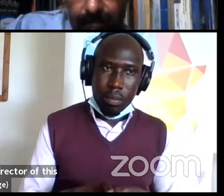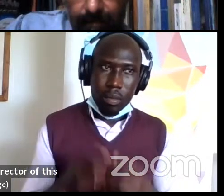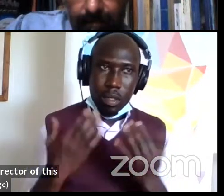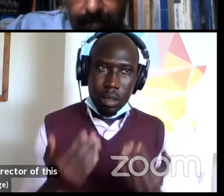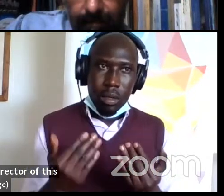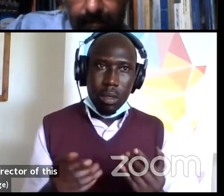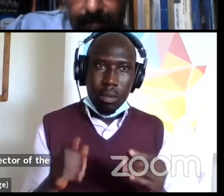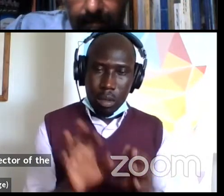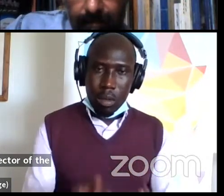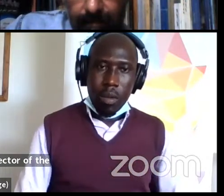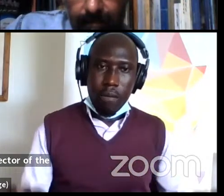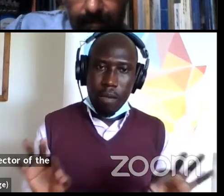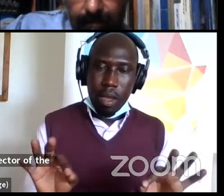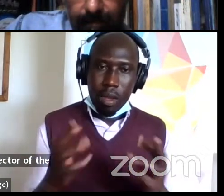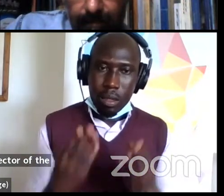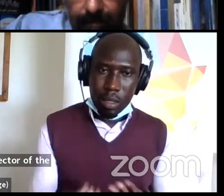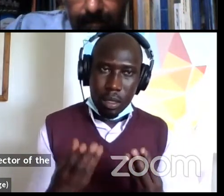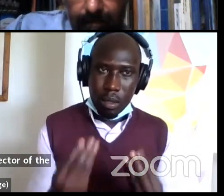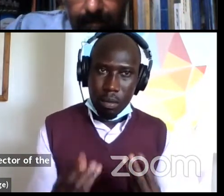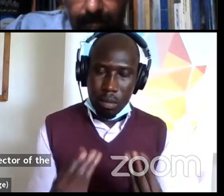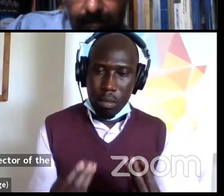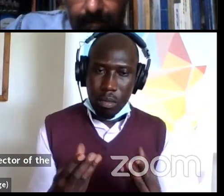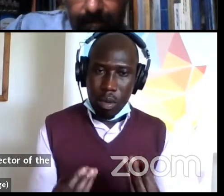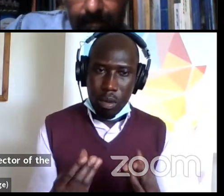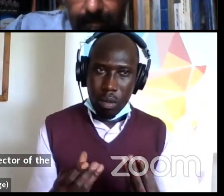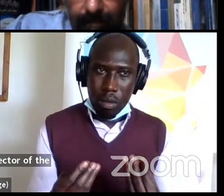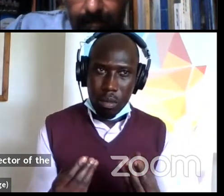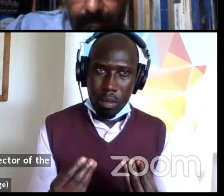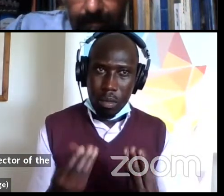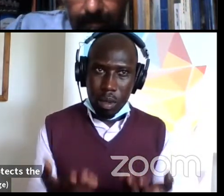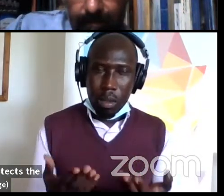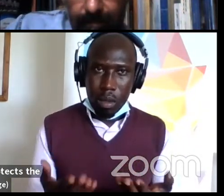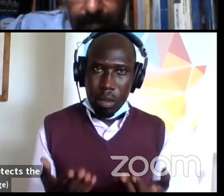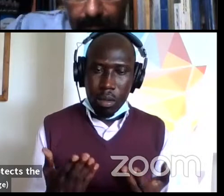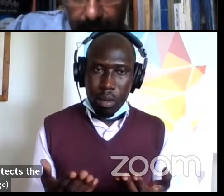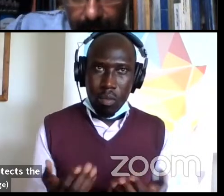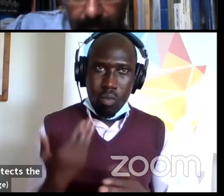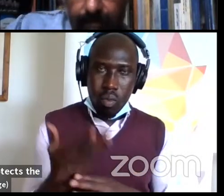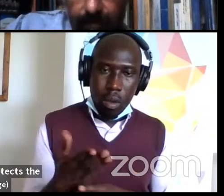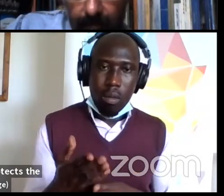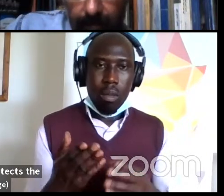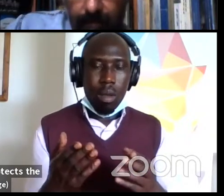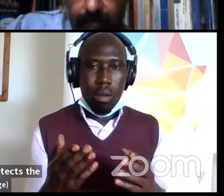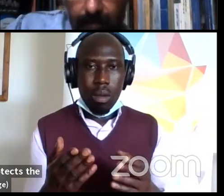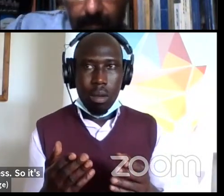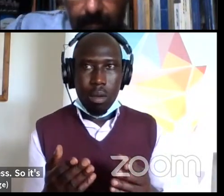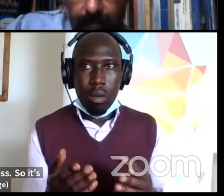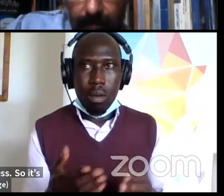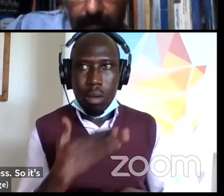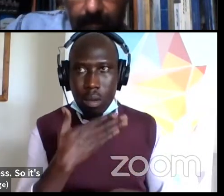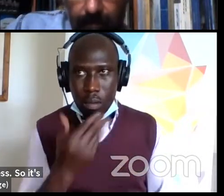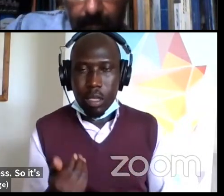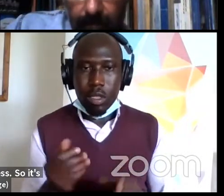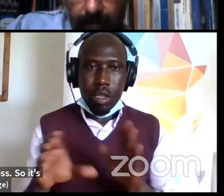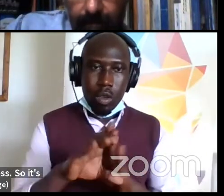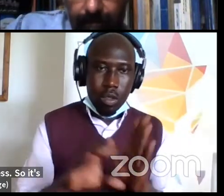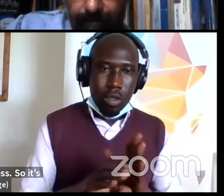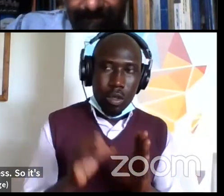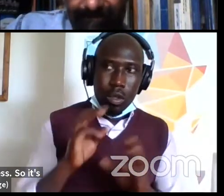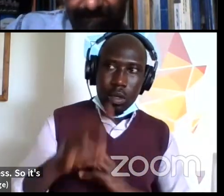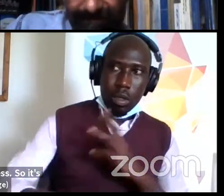it's very easy to actually, in Tunisia, we have the joke that we have the best constitution in the world,